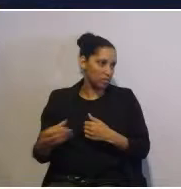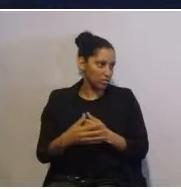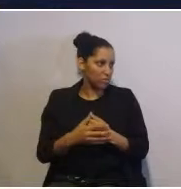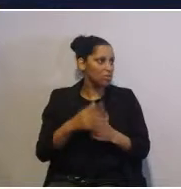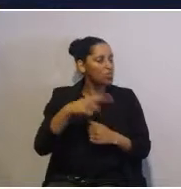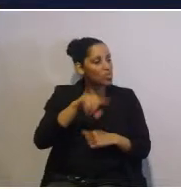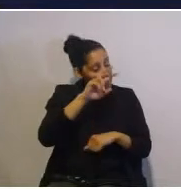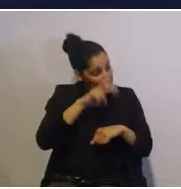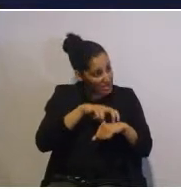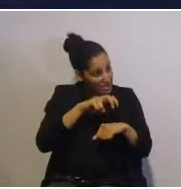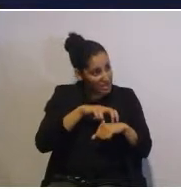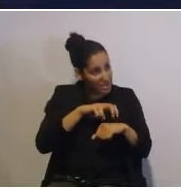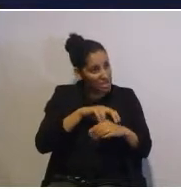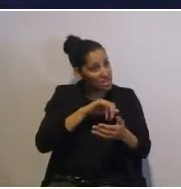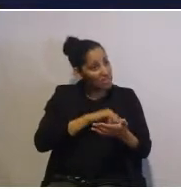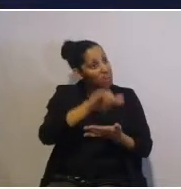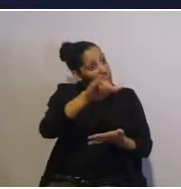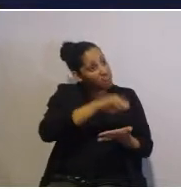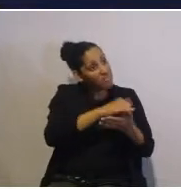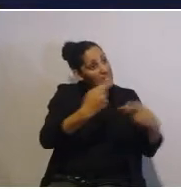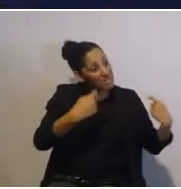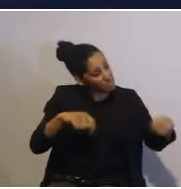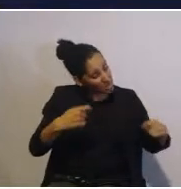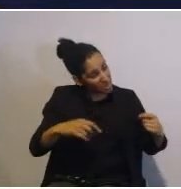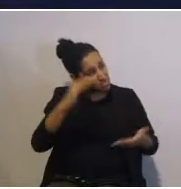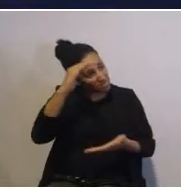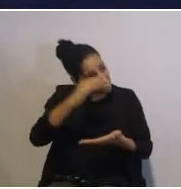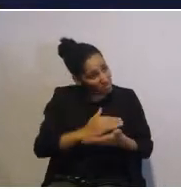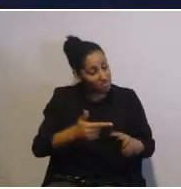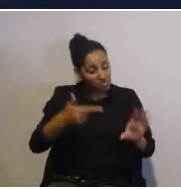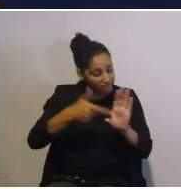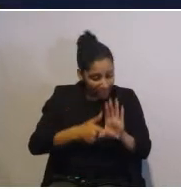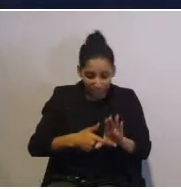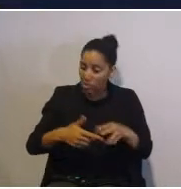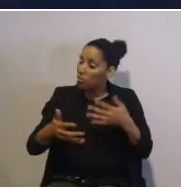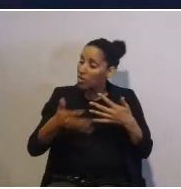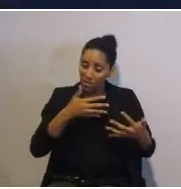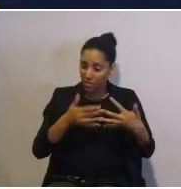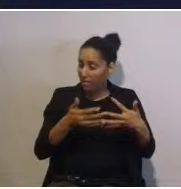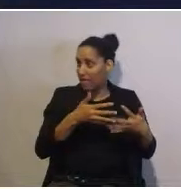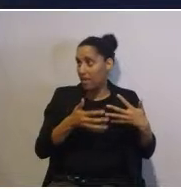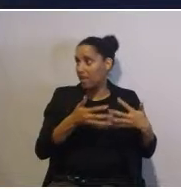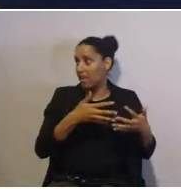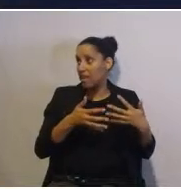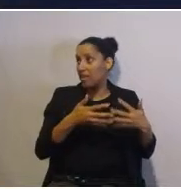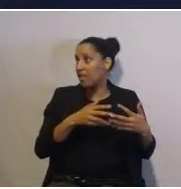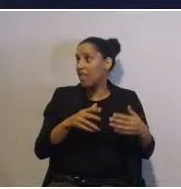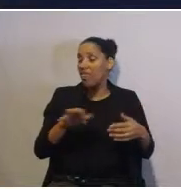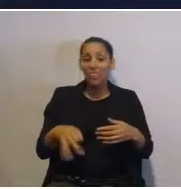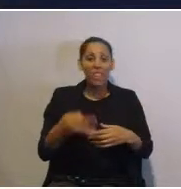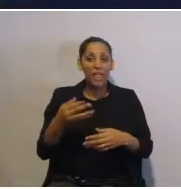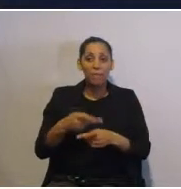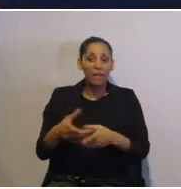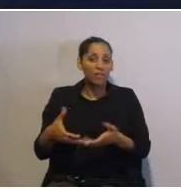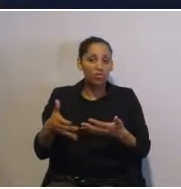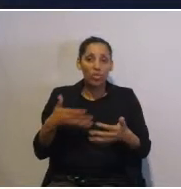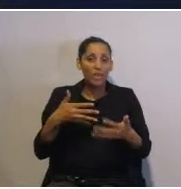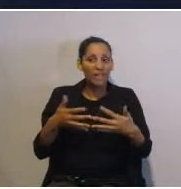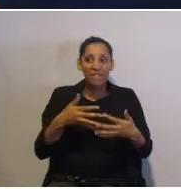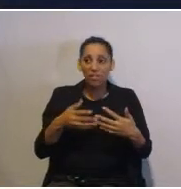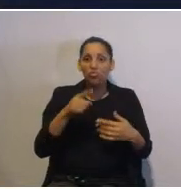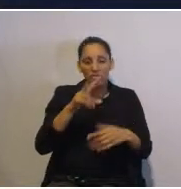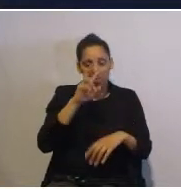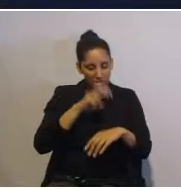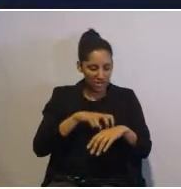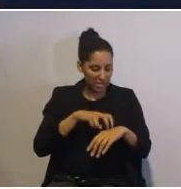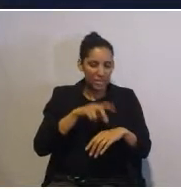cut down on your traveling expenses, your petrol, whatever third packages you get or whatever. You need to cut